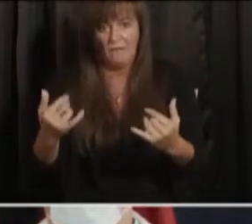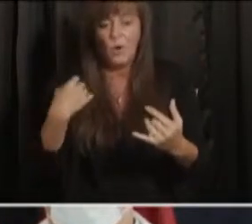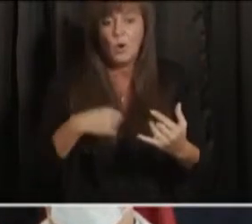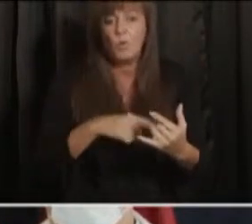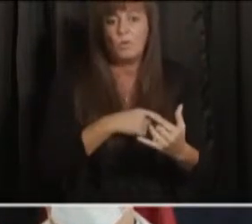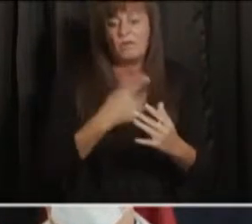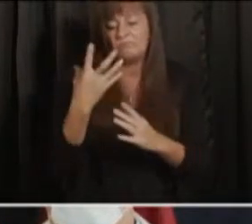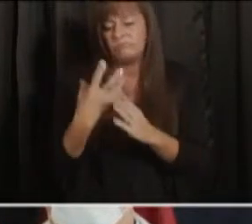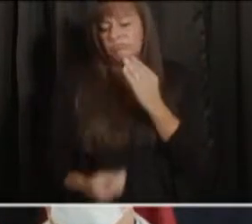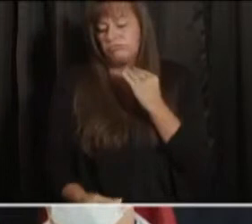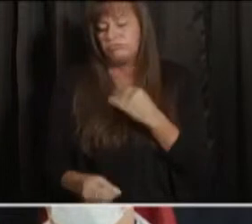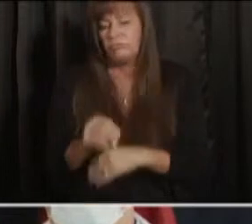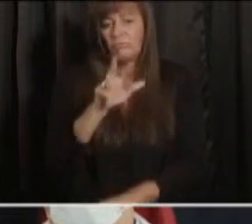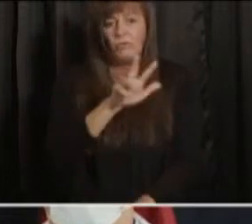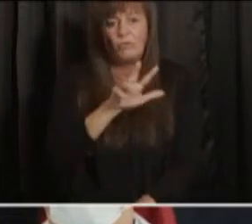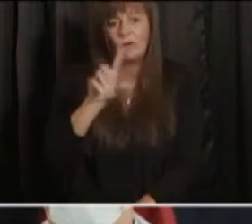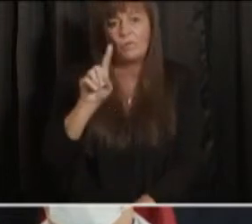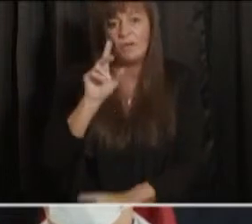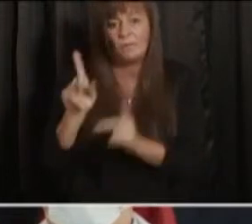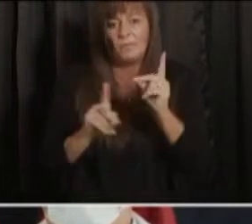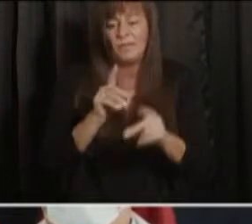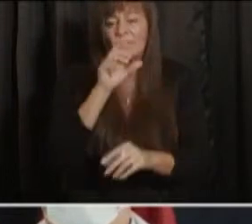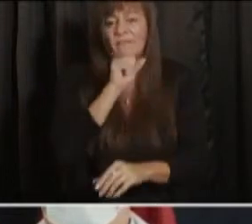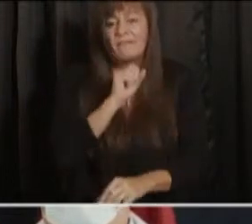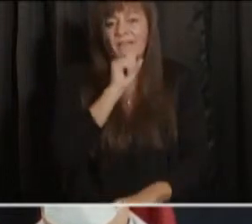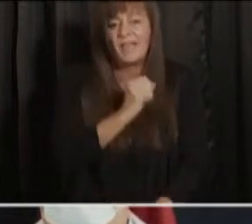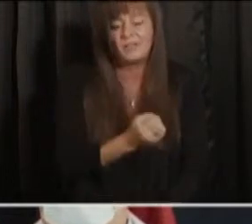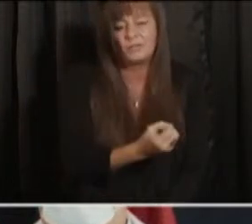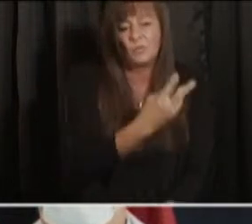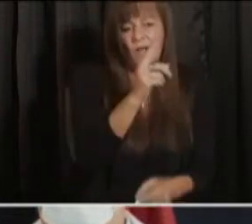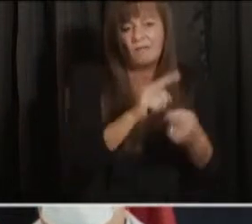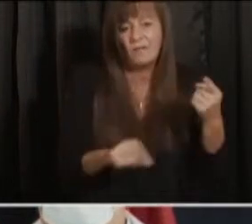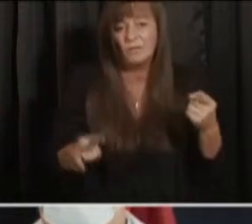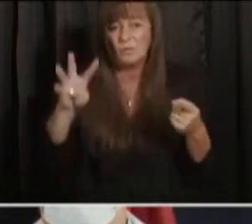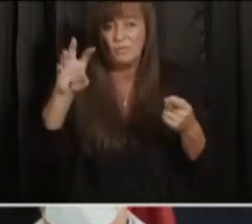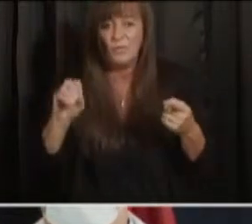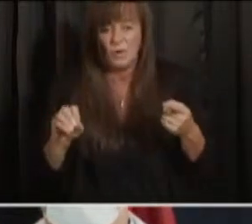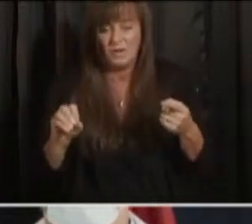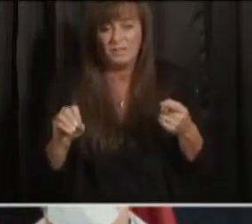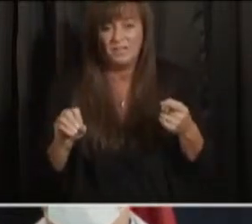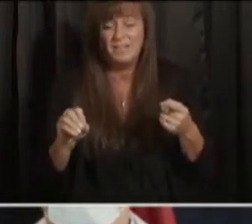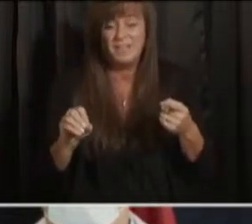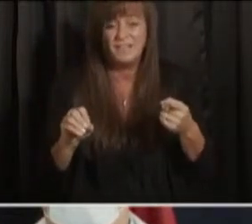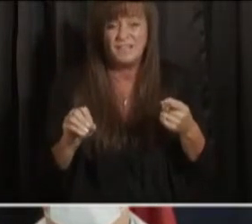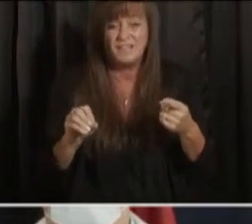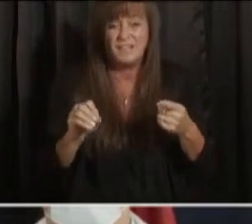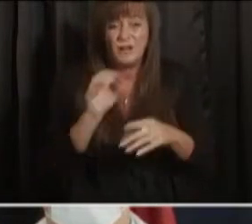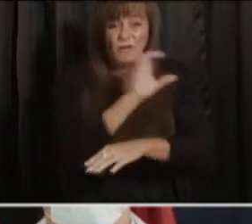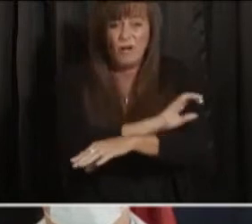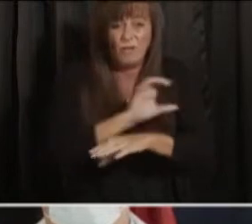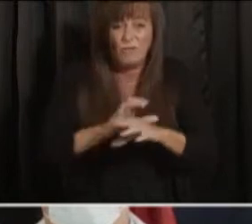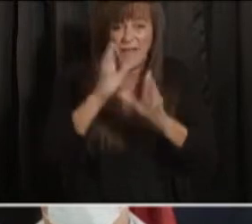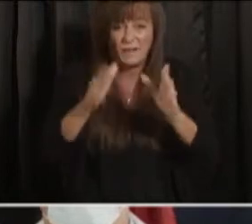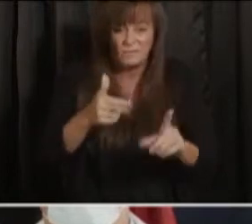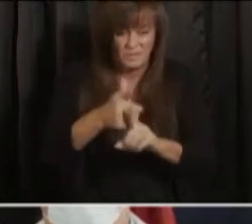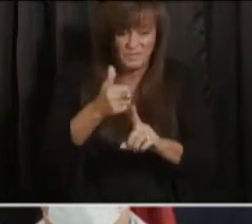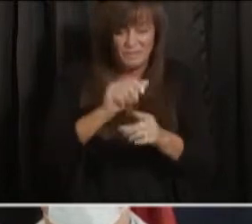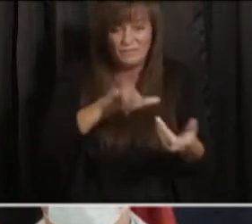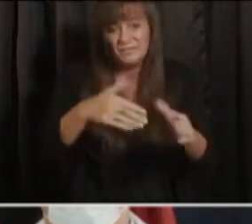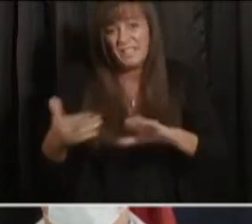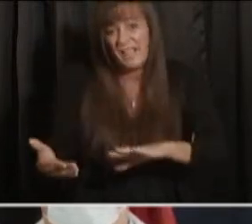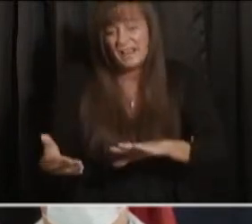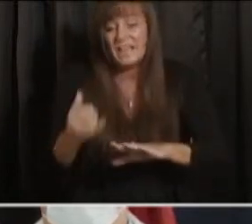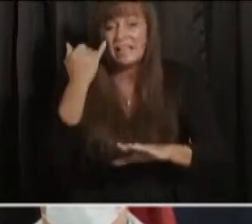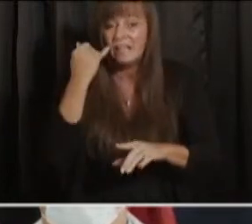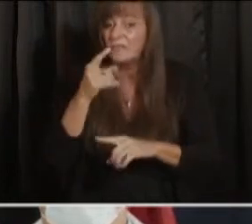lost 31 people who are between the ages of 12 and 40. 31 Coloradans have died. Because remember, if you're not vaccinated, this virus can